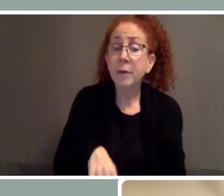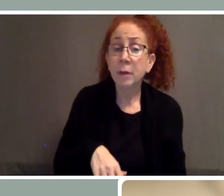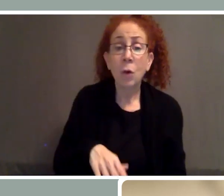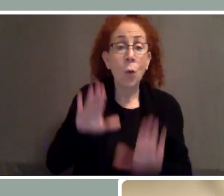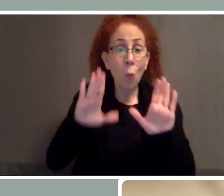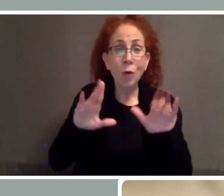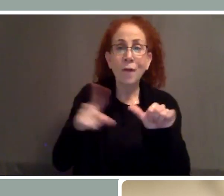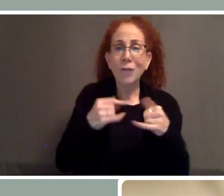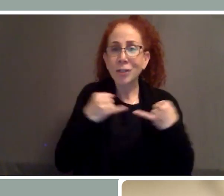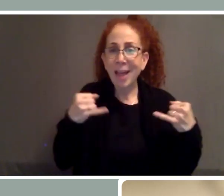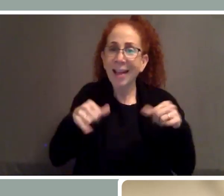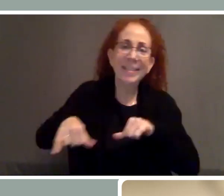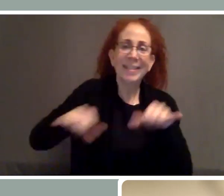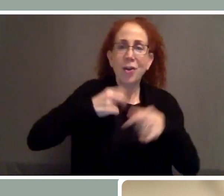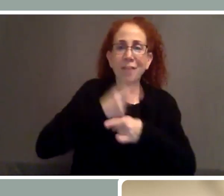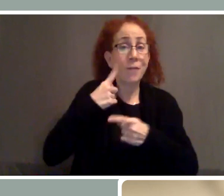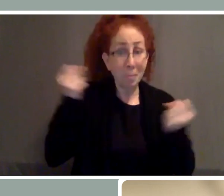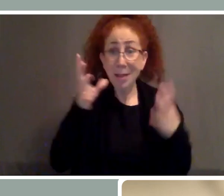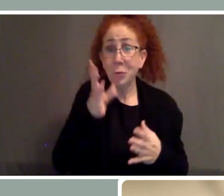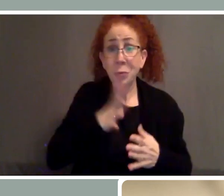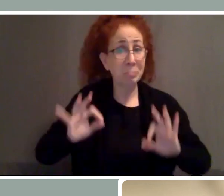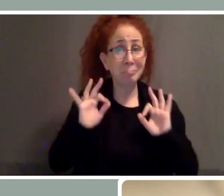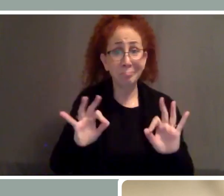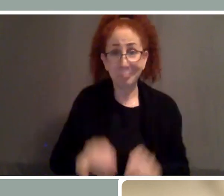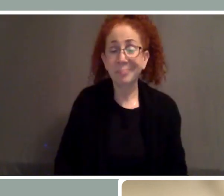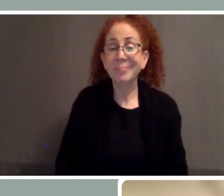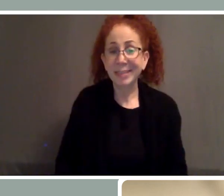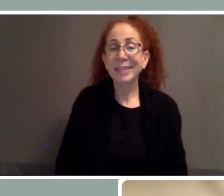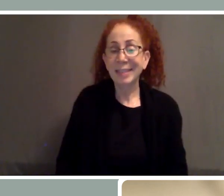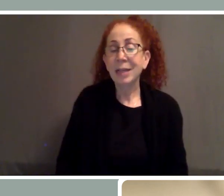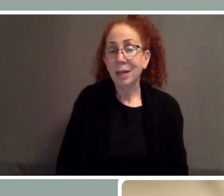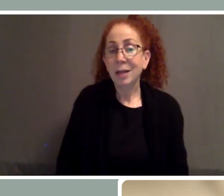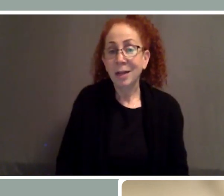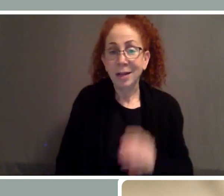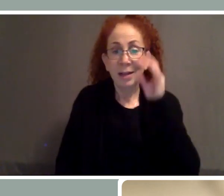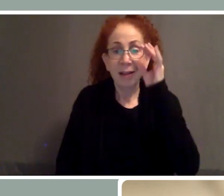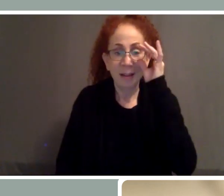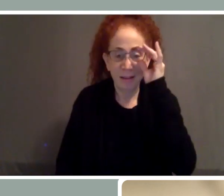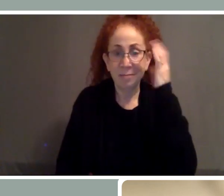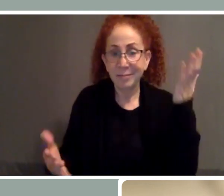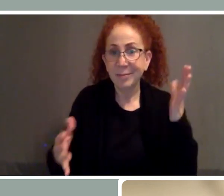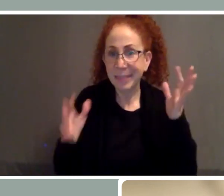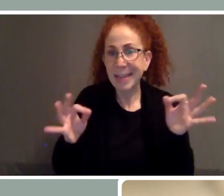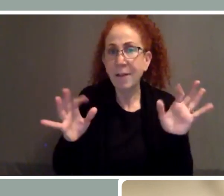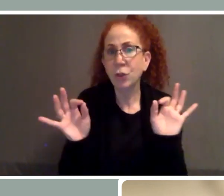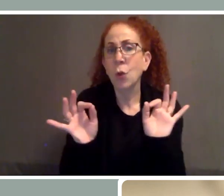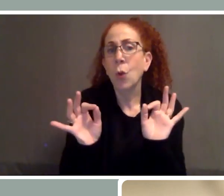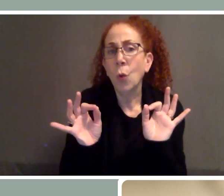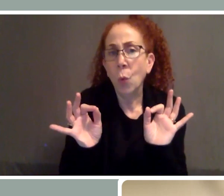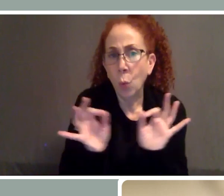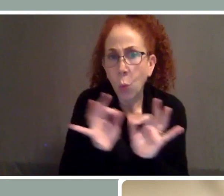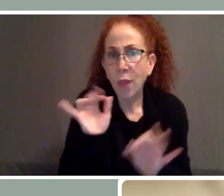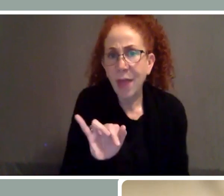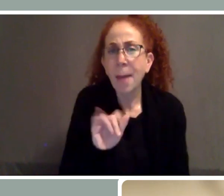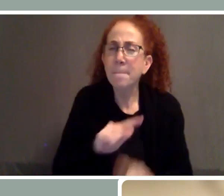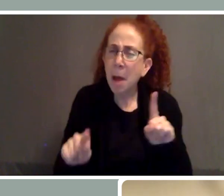line standard of care for many women in the first line setting. And it's definitely worth a task, but I would urge you to